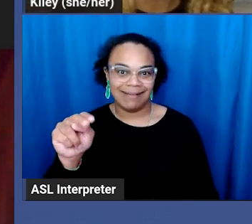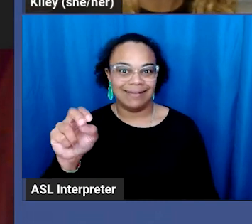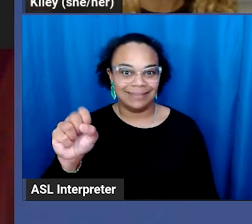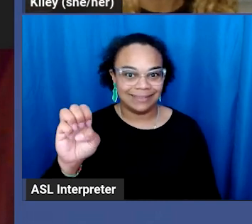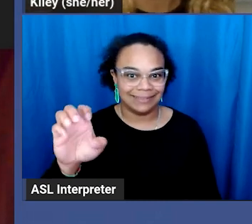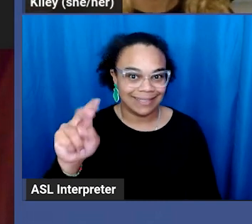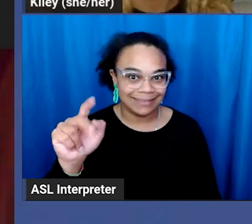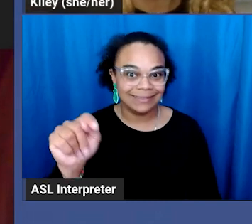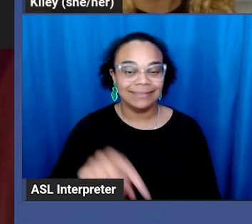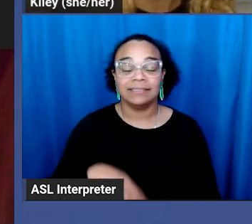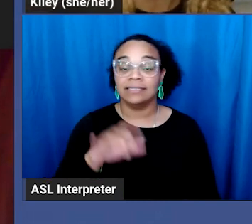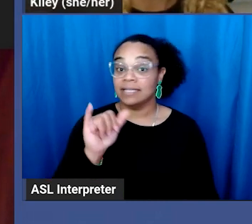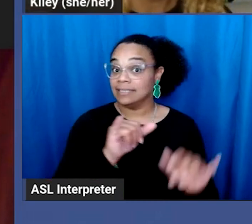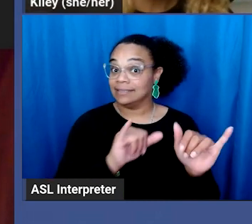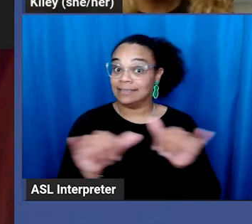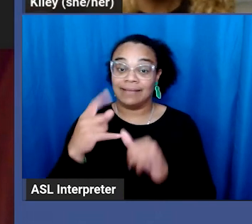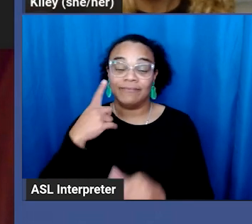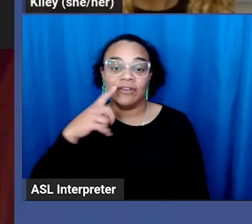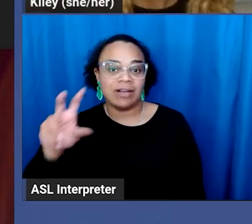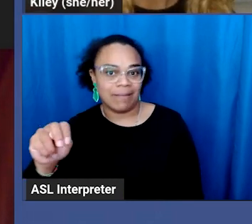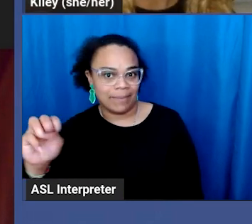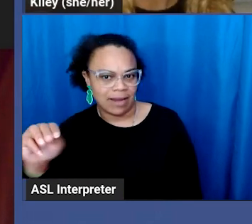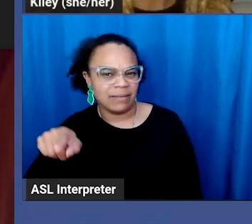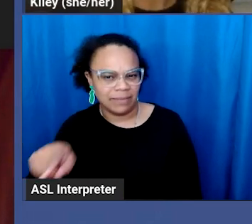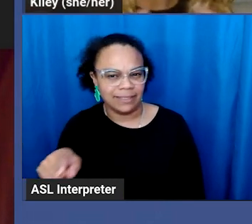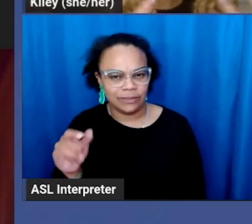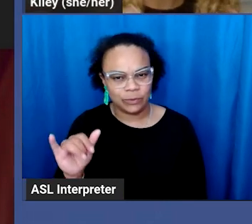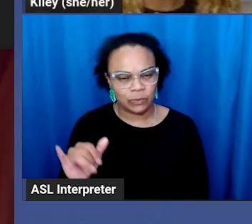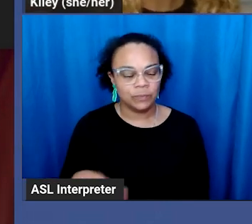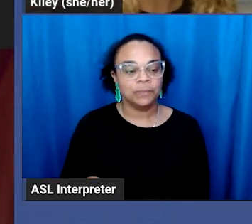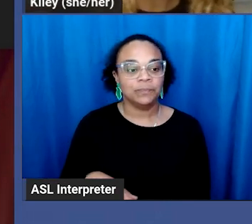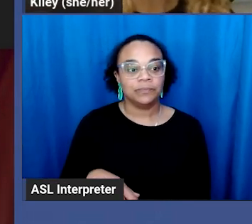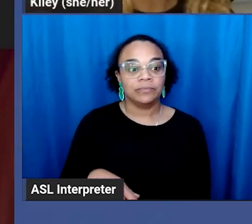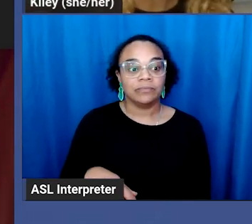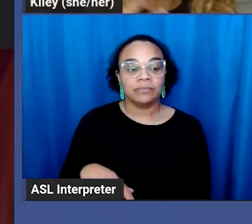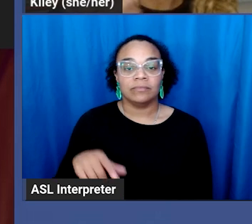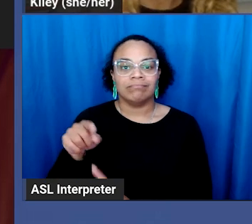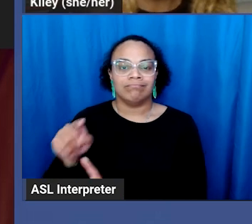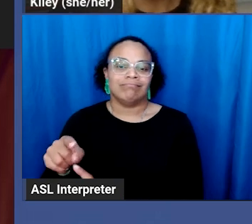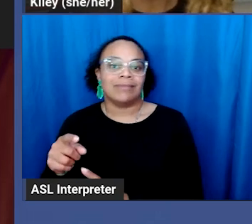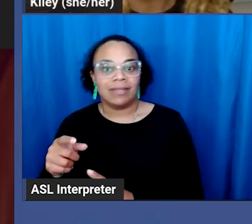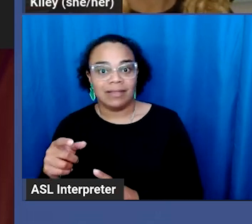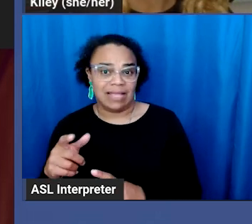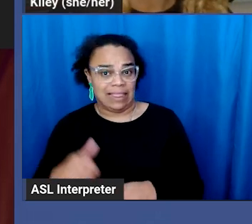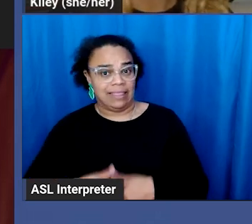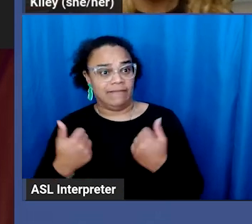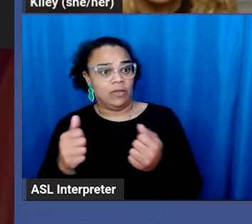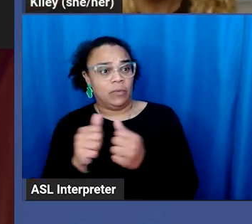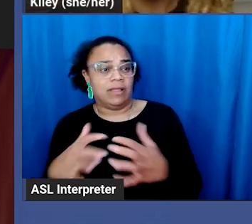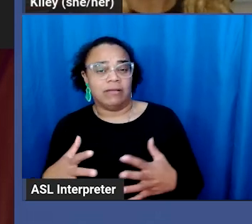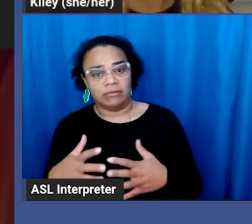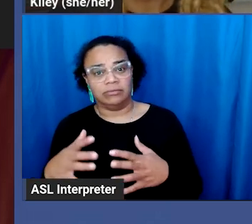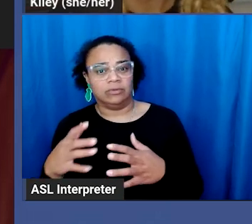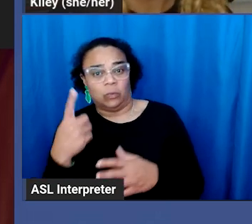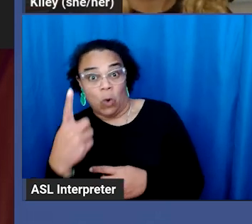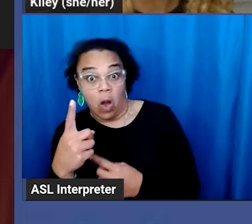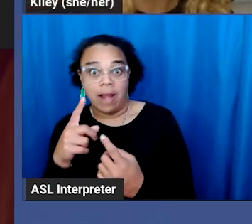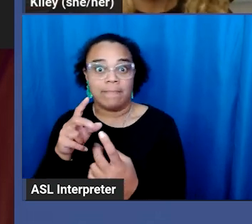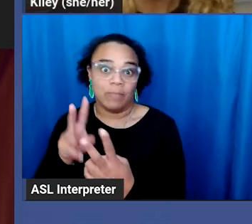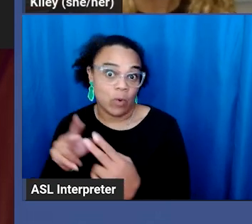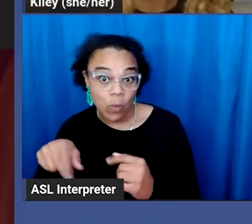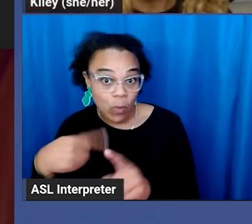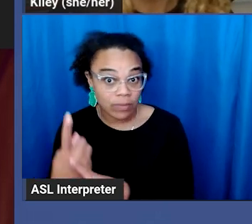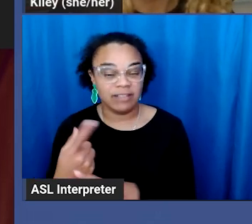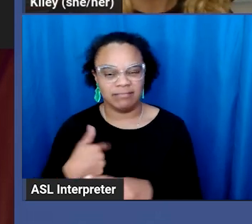this goes the same for non-monogamy. Being non-monogamous, I've really learned a lot about consent, and